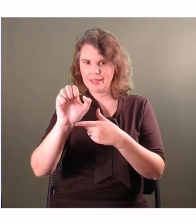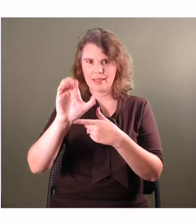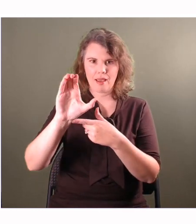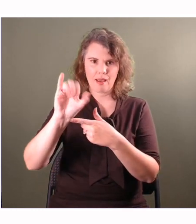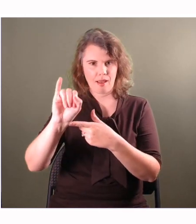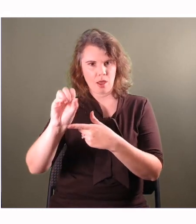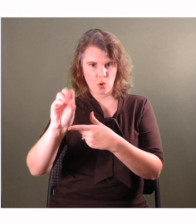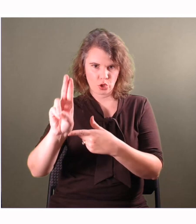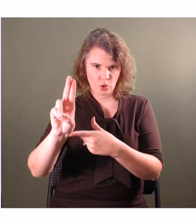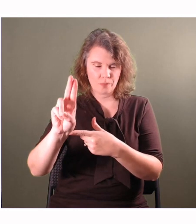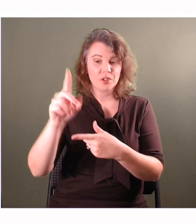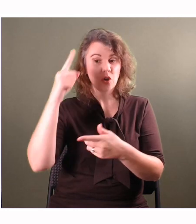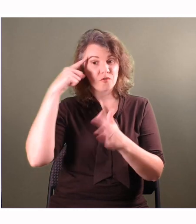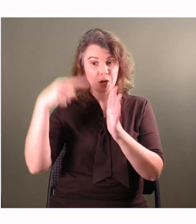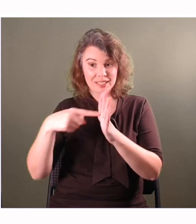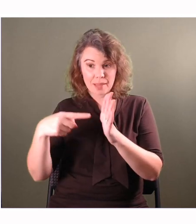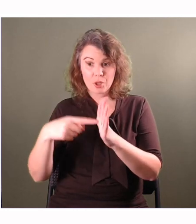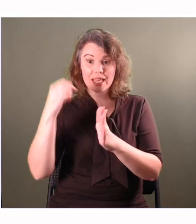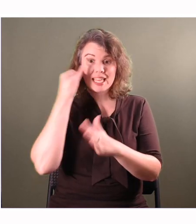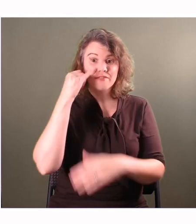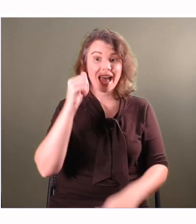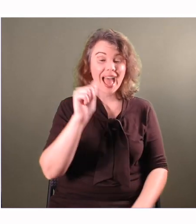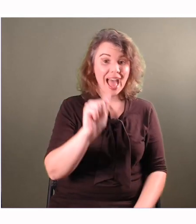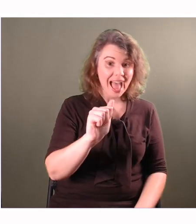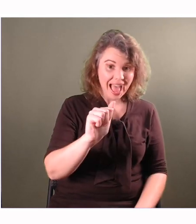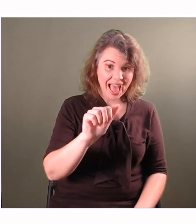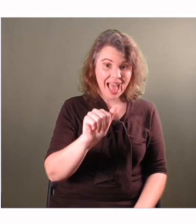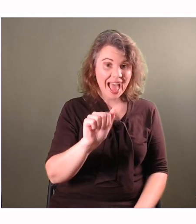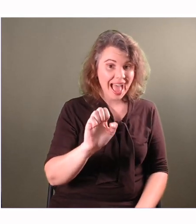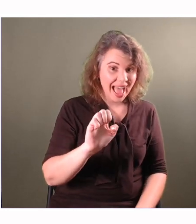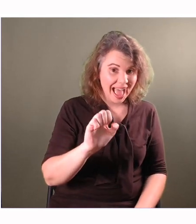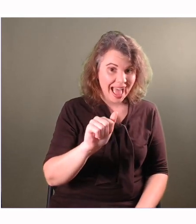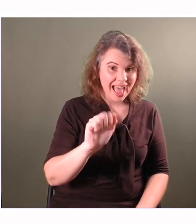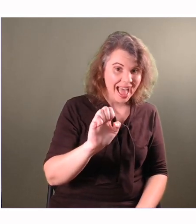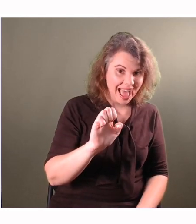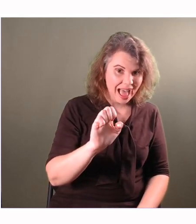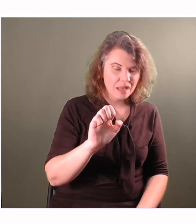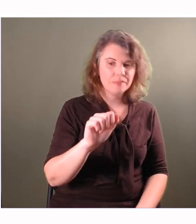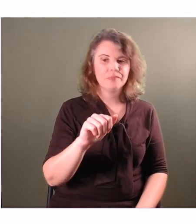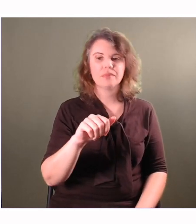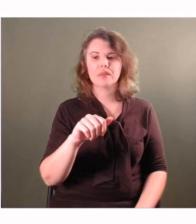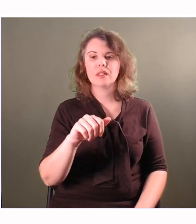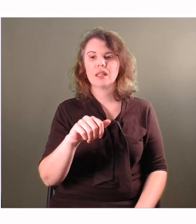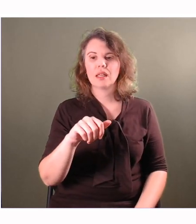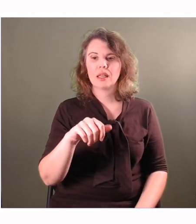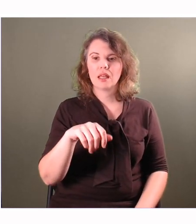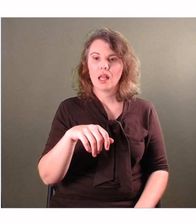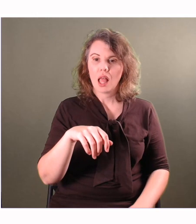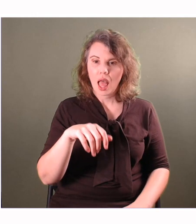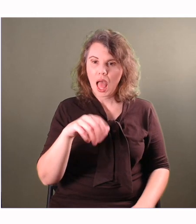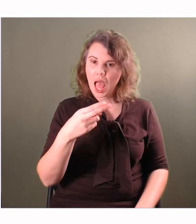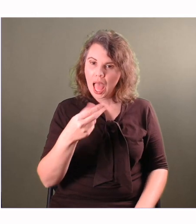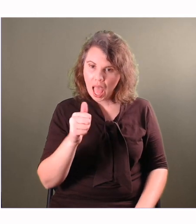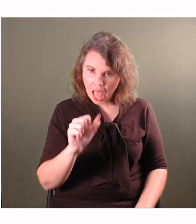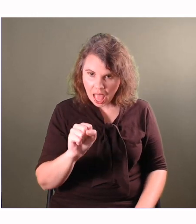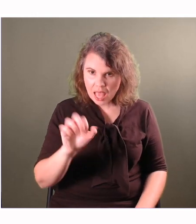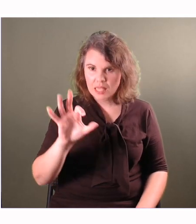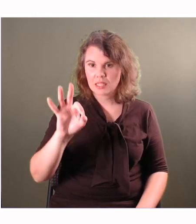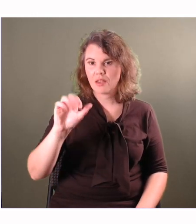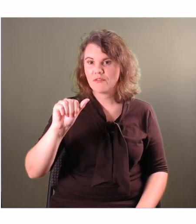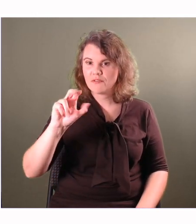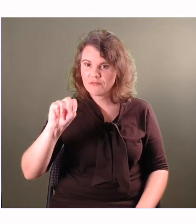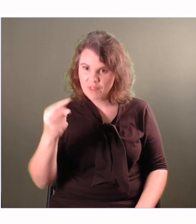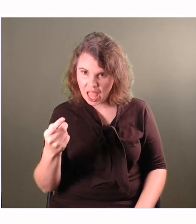So we would have a string in which the vowel is a, has, I can't say this, has, fang,